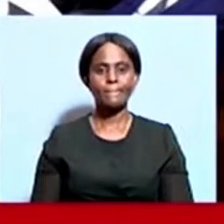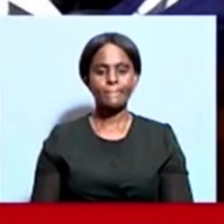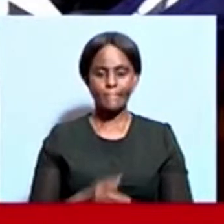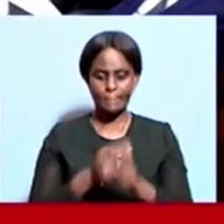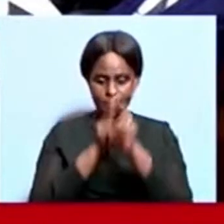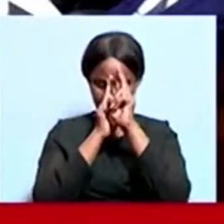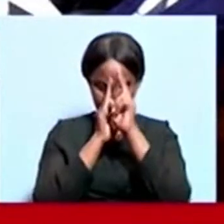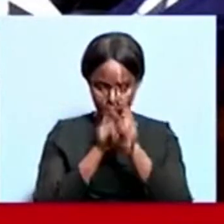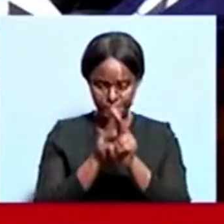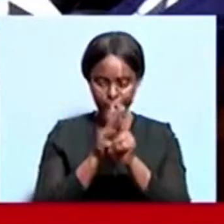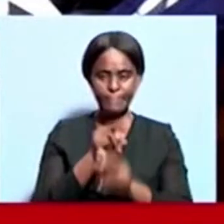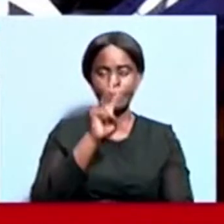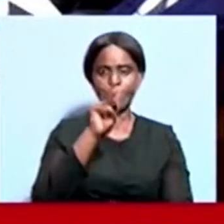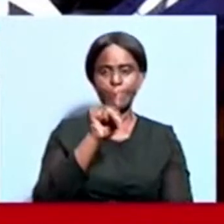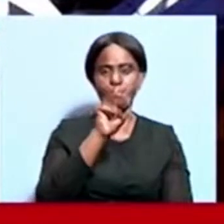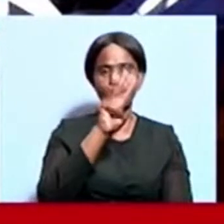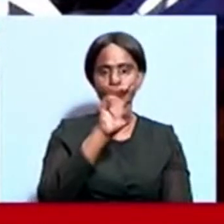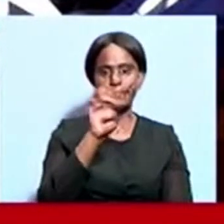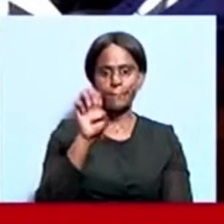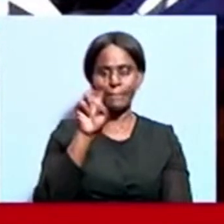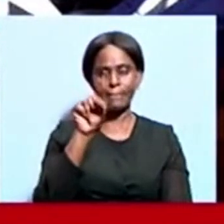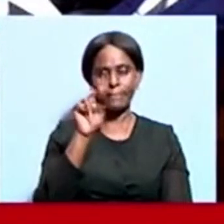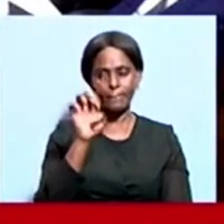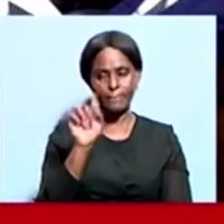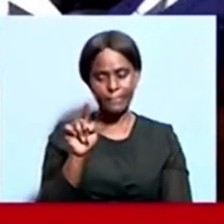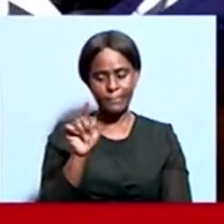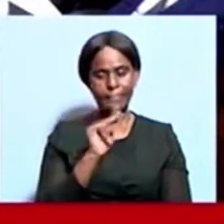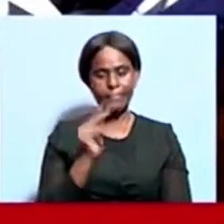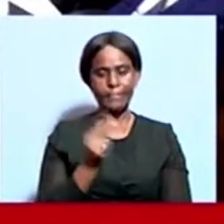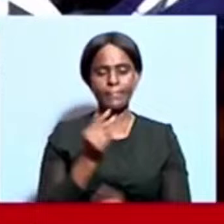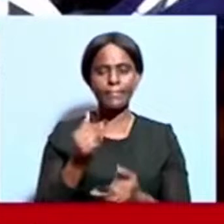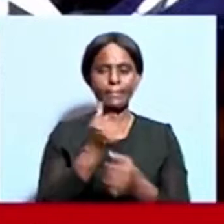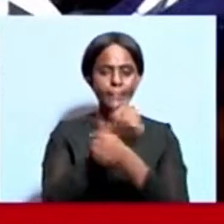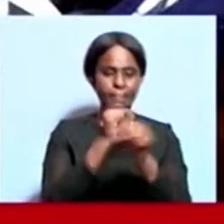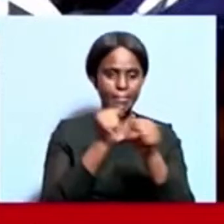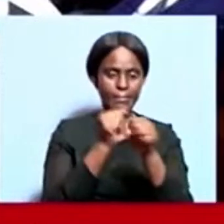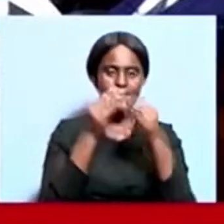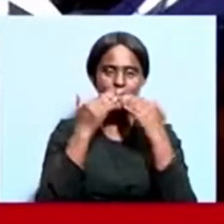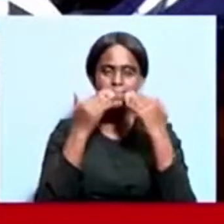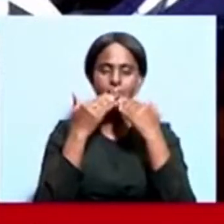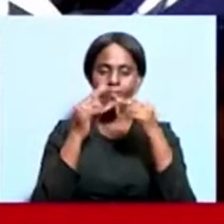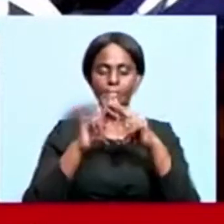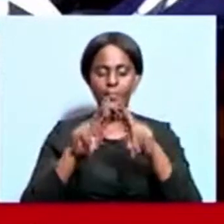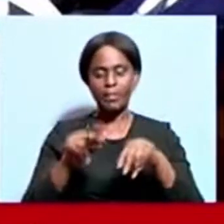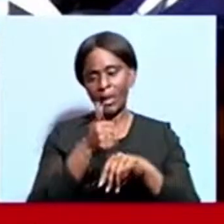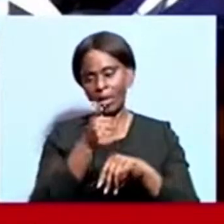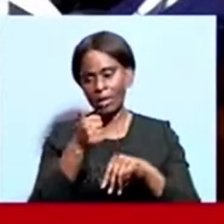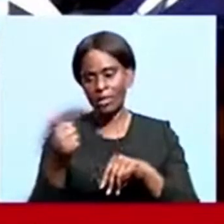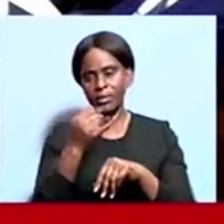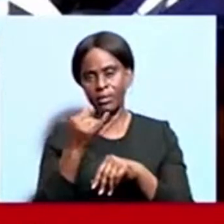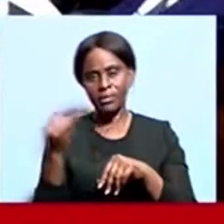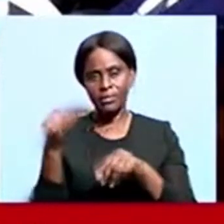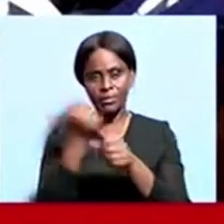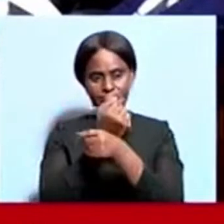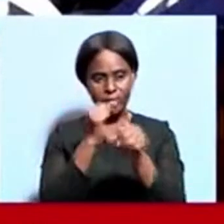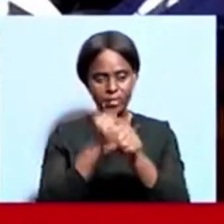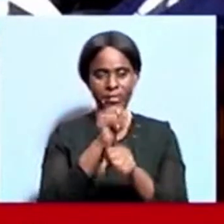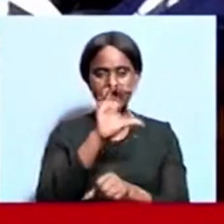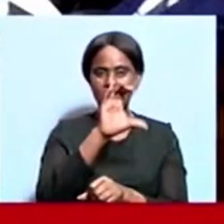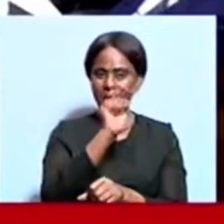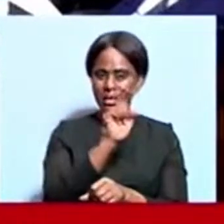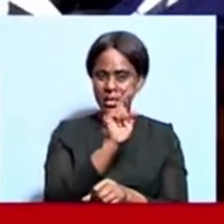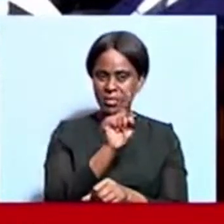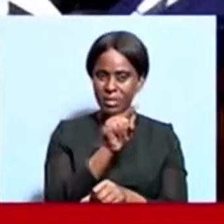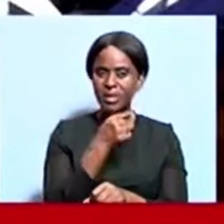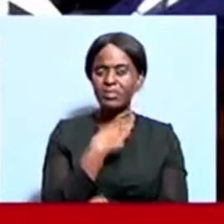Honorable Mwene, what is to resolving the other one? Thank you so much, Chair, as the other issues are being sorted out. CS, I would like to take